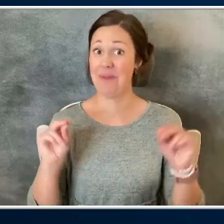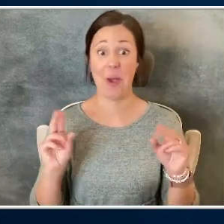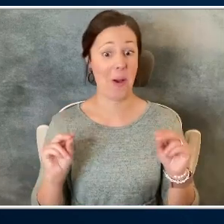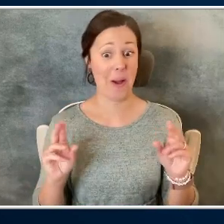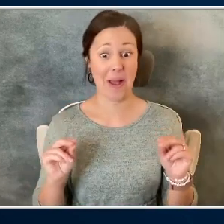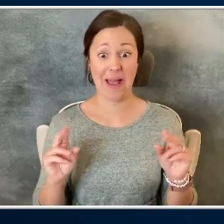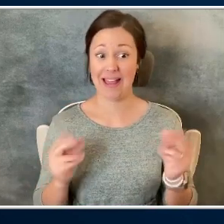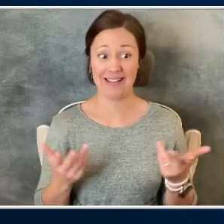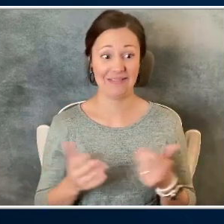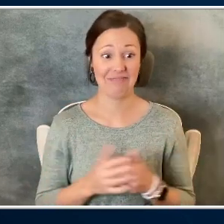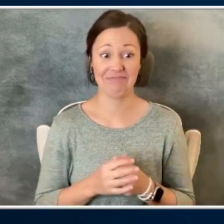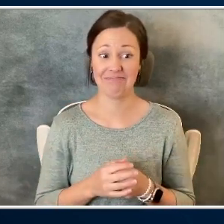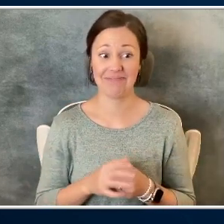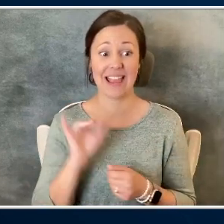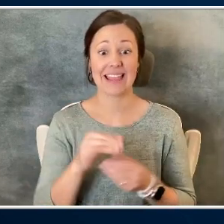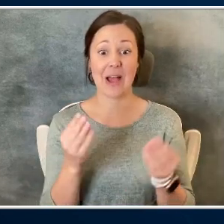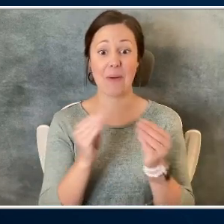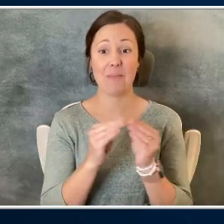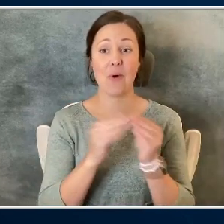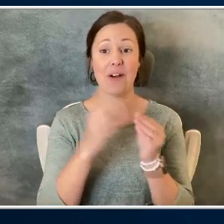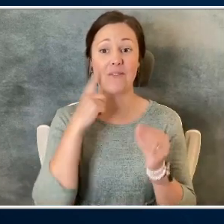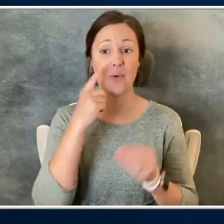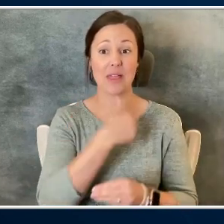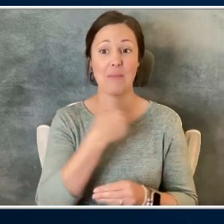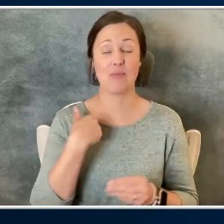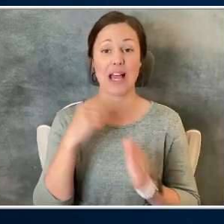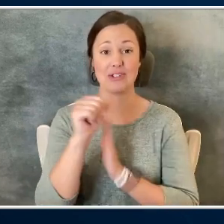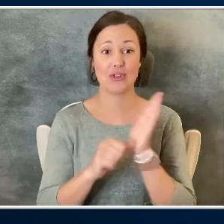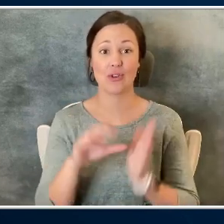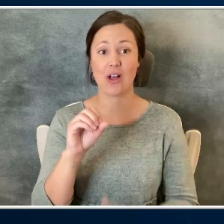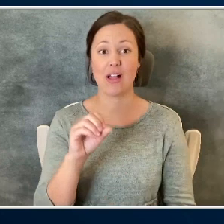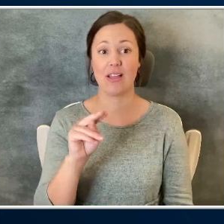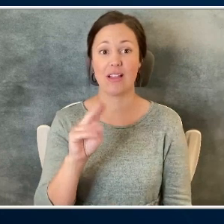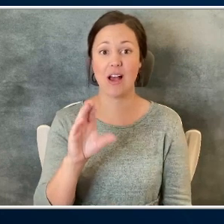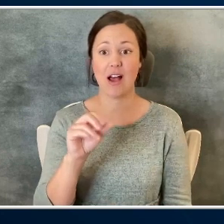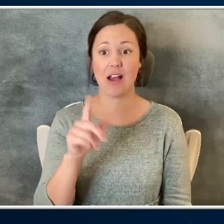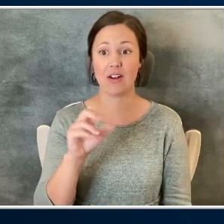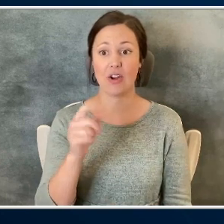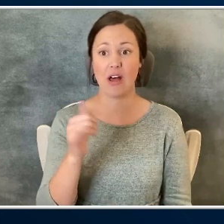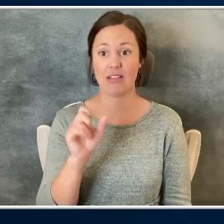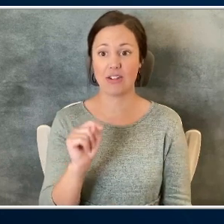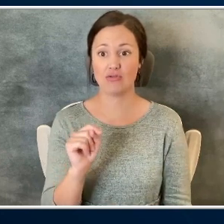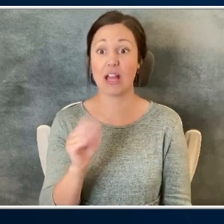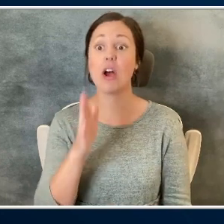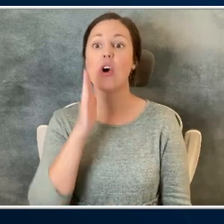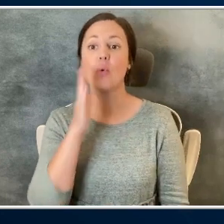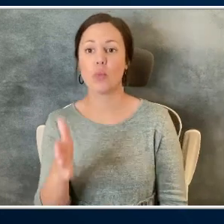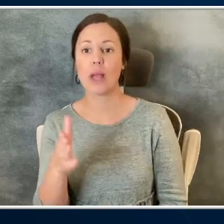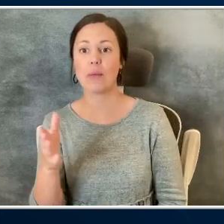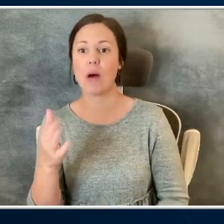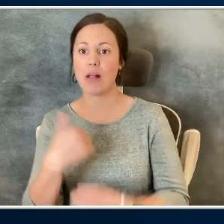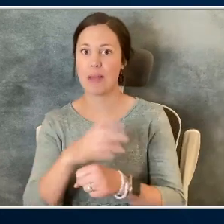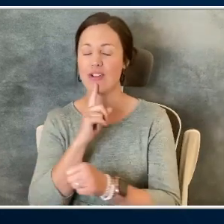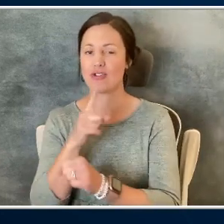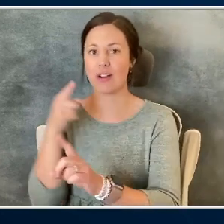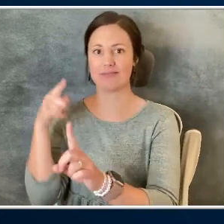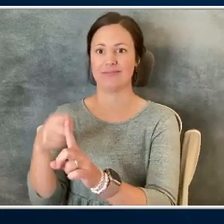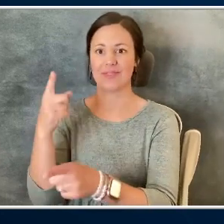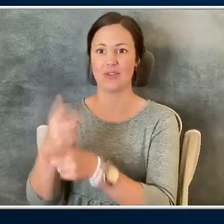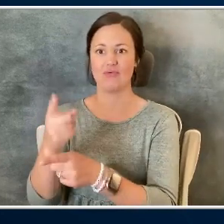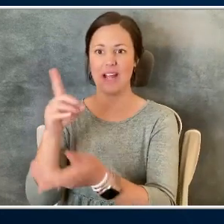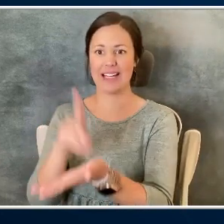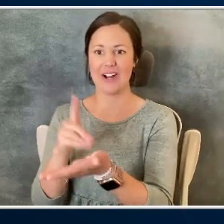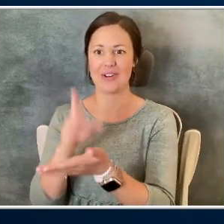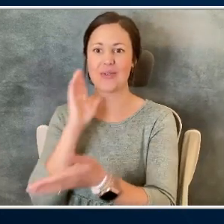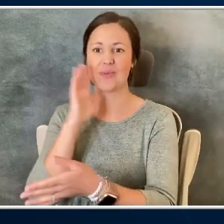That'd be more the breast surgical oncologist and the oncologist. We will get that question to the right doctors, and then we will get an answer to Yin